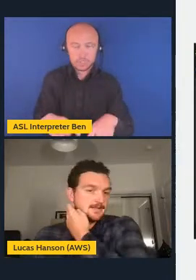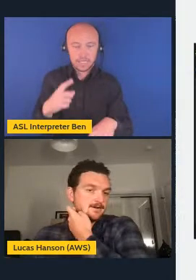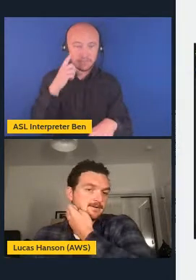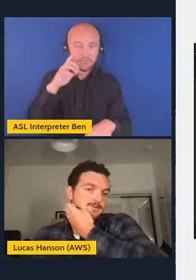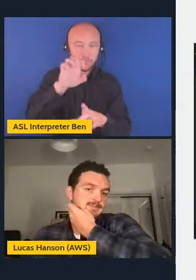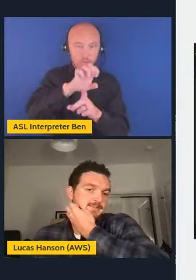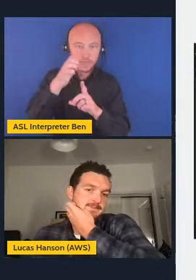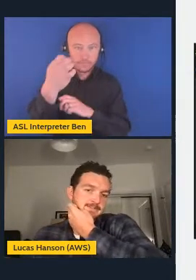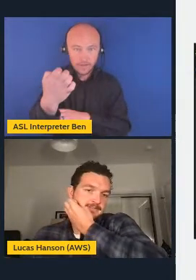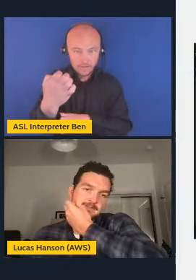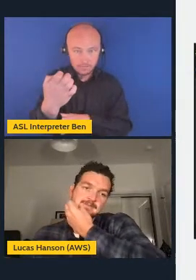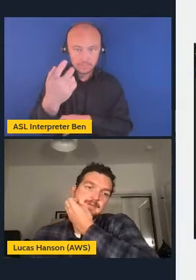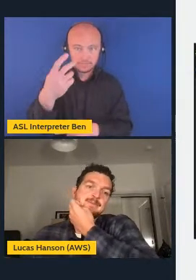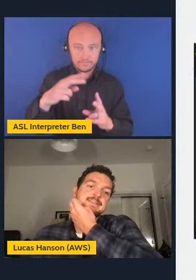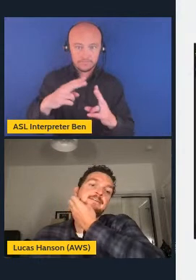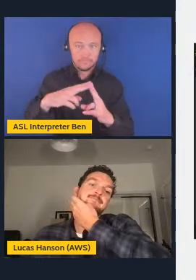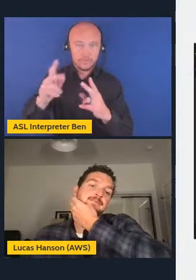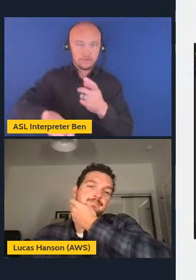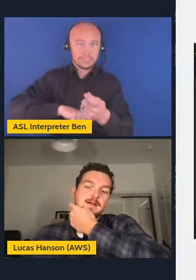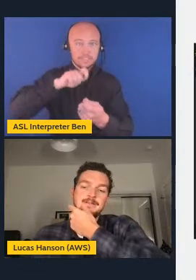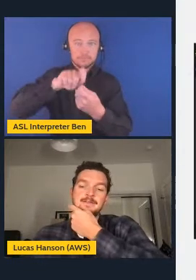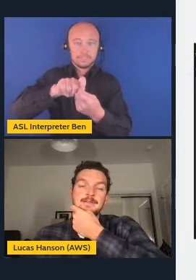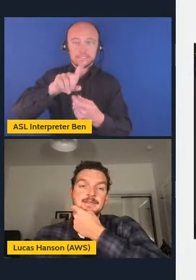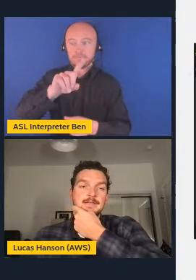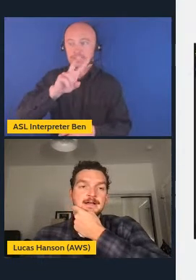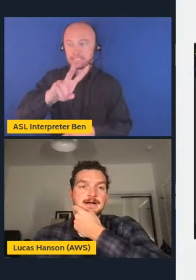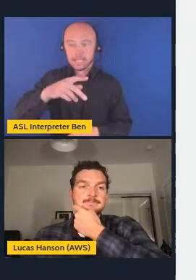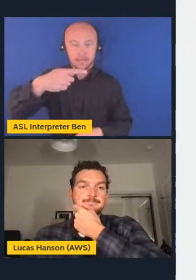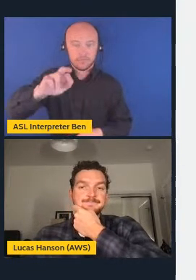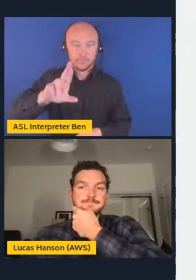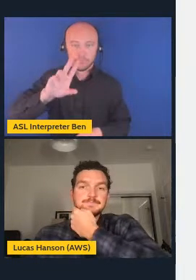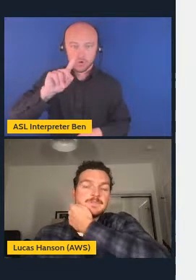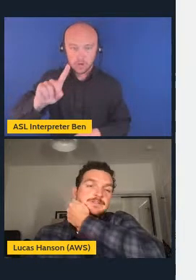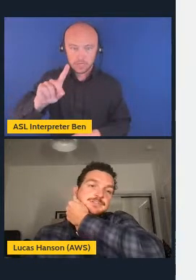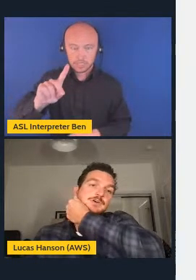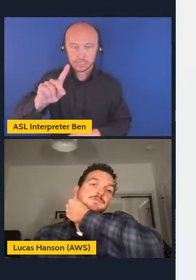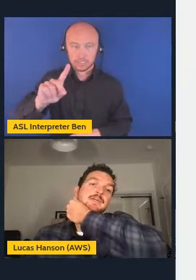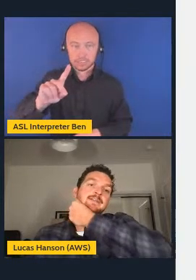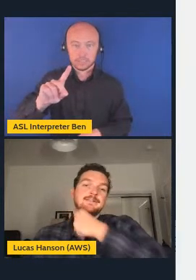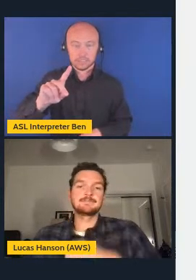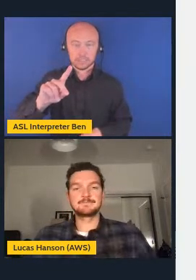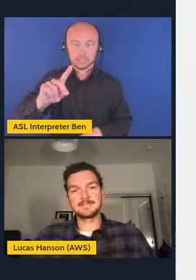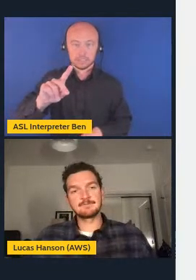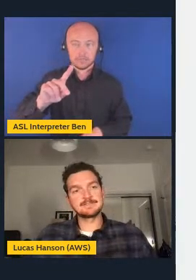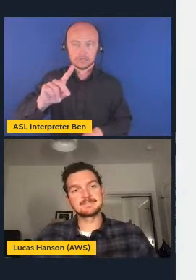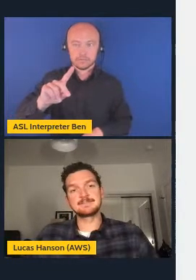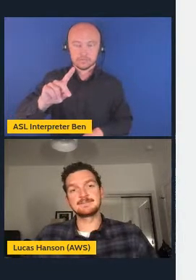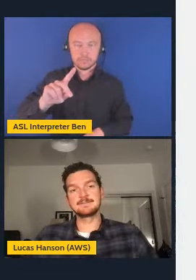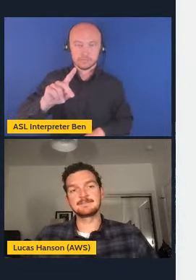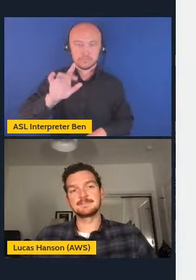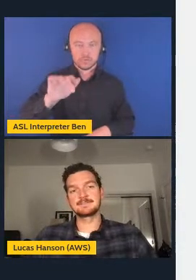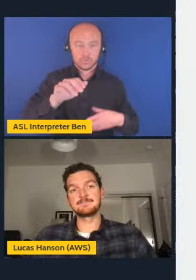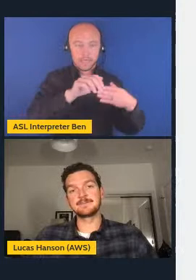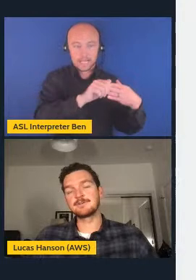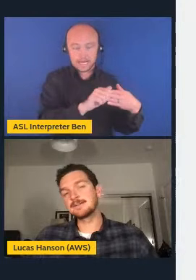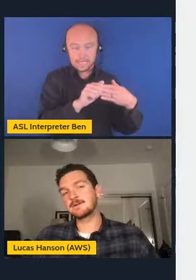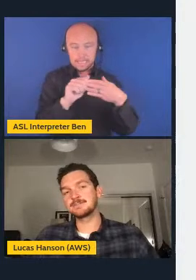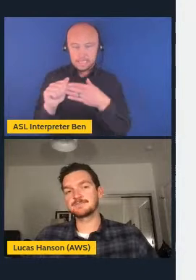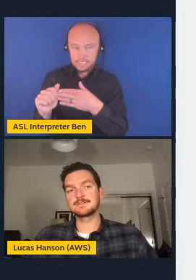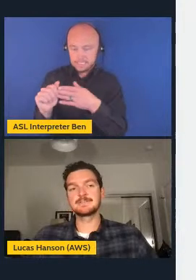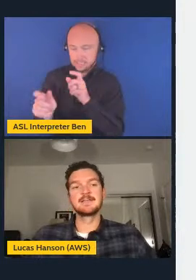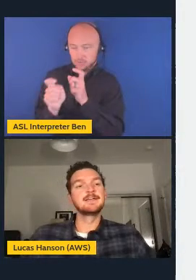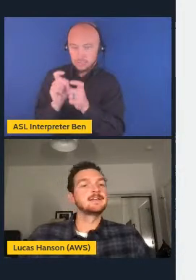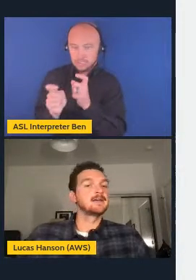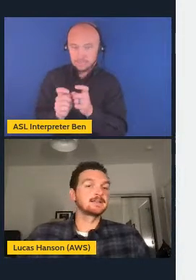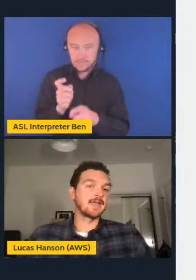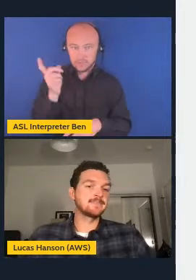environments that are specific to maybe dev and prod. So that kind of segues into this configurator